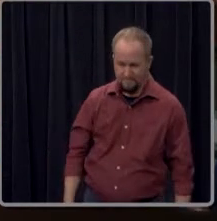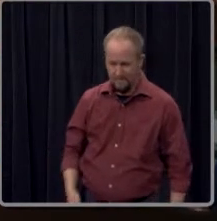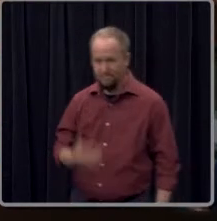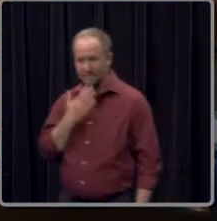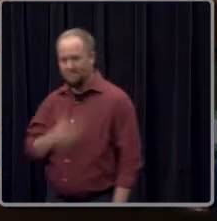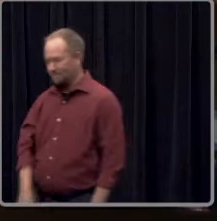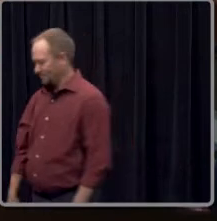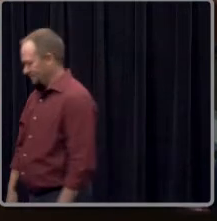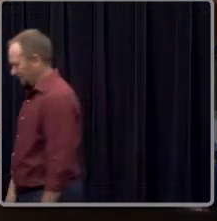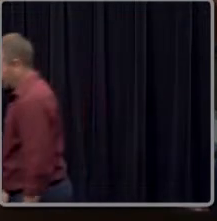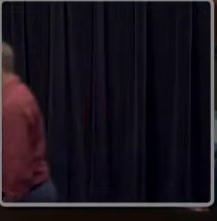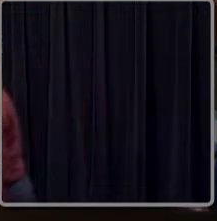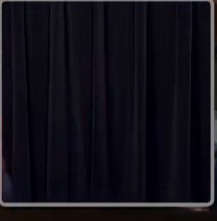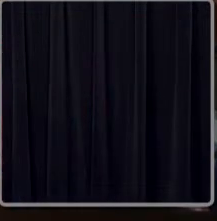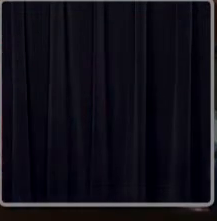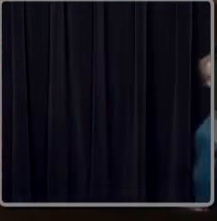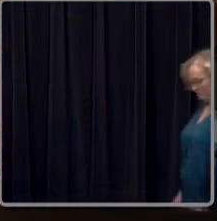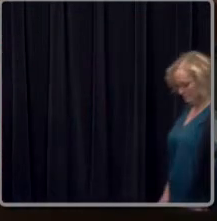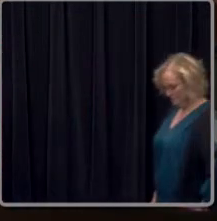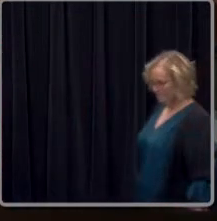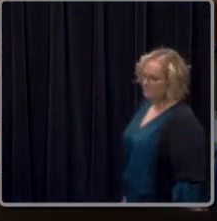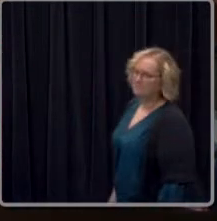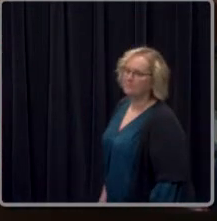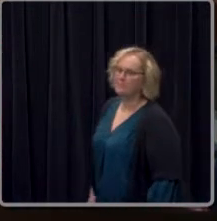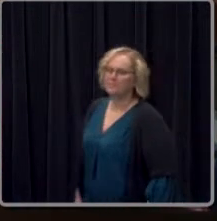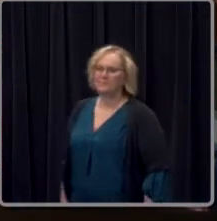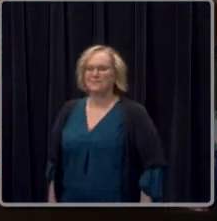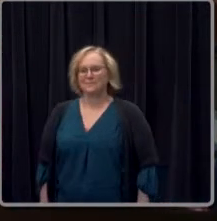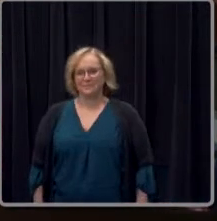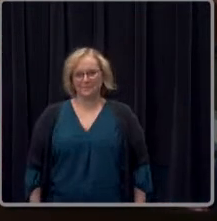you. Yeah, likewise. Others?